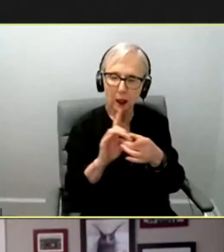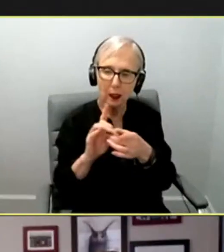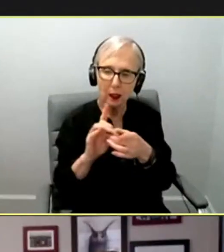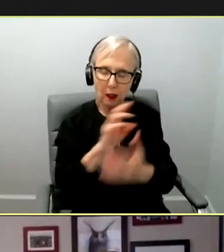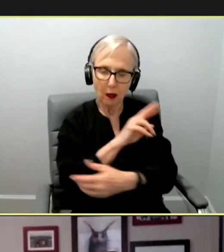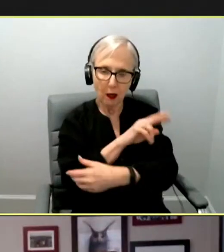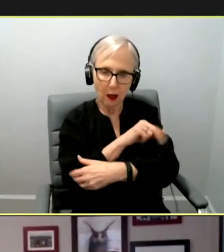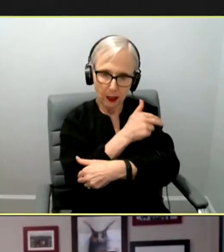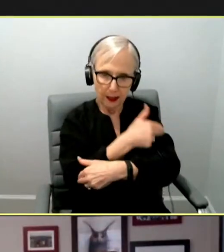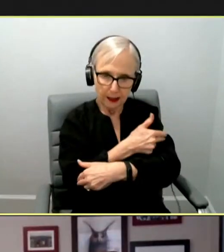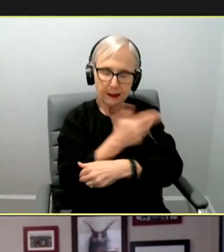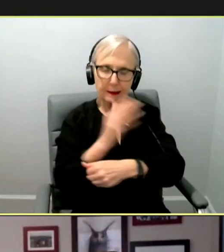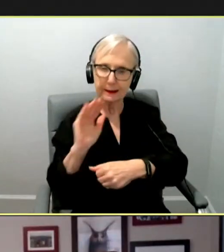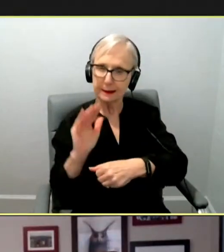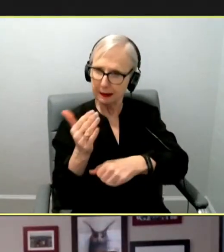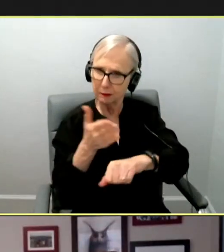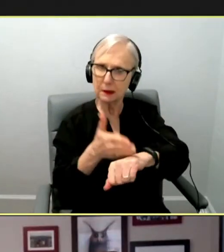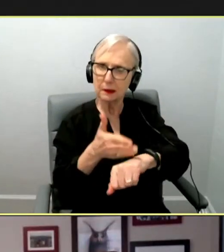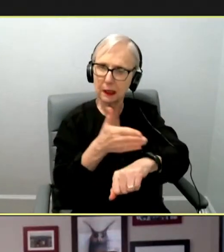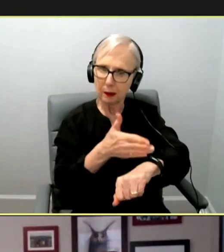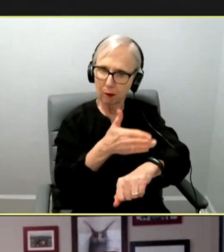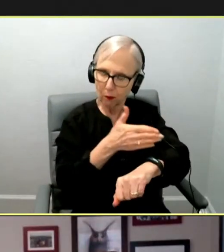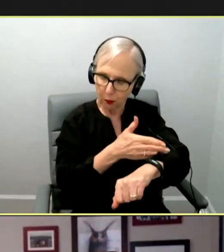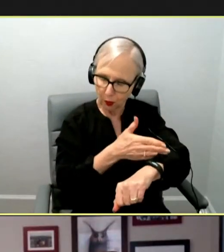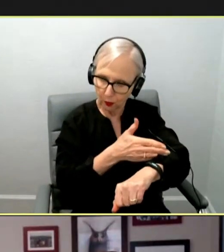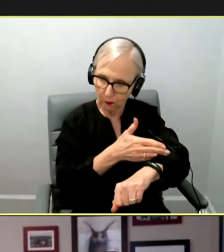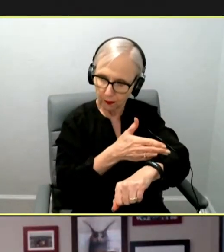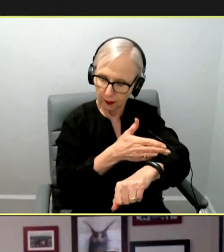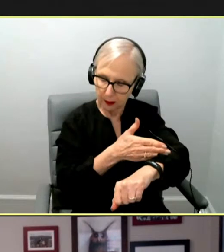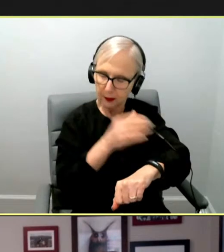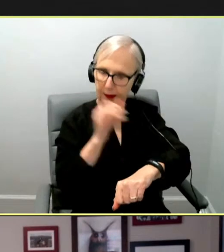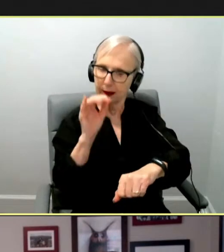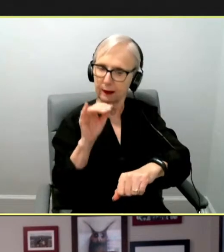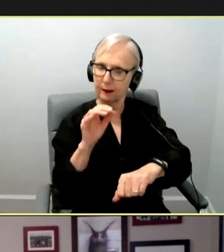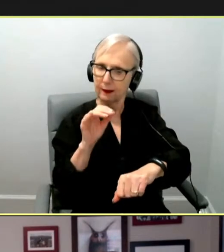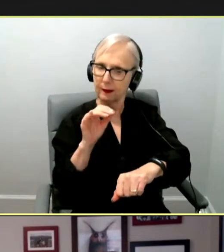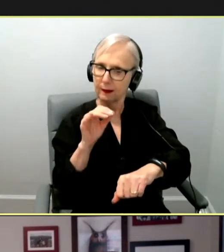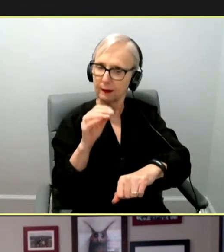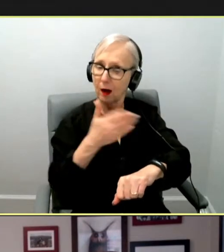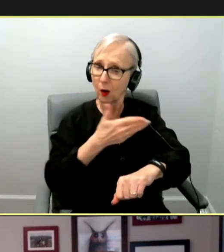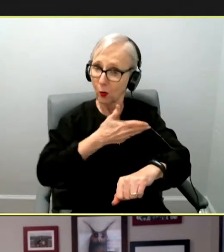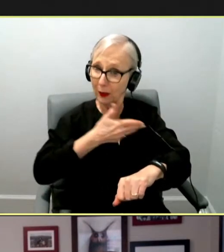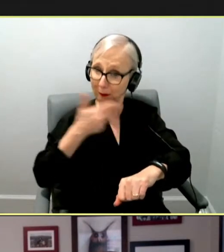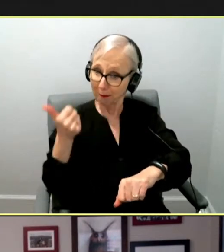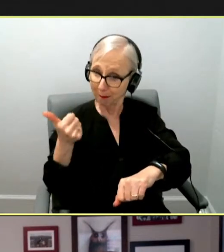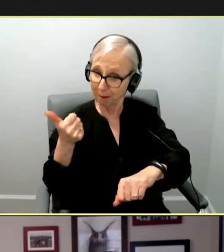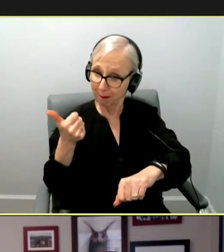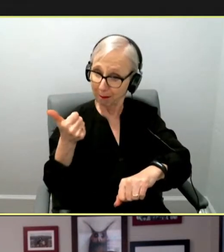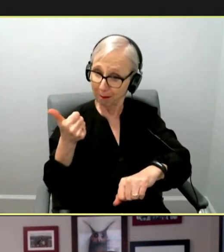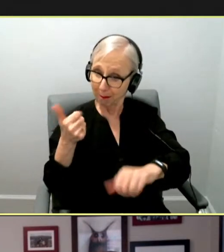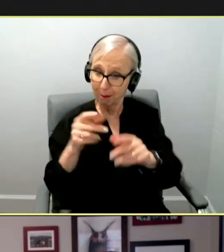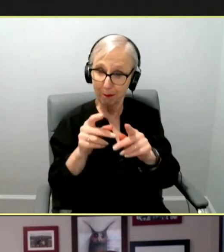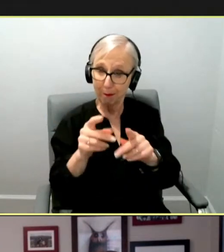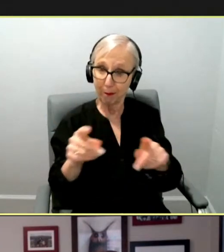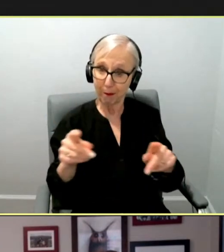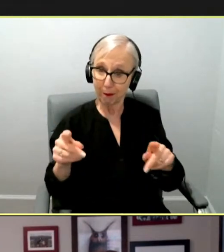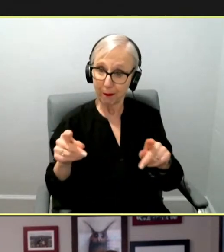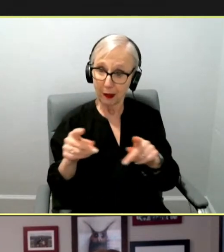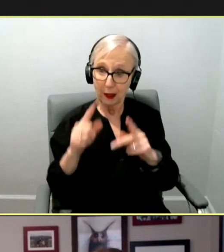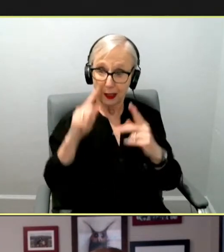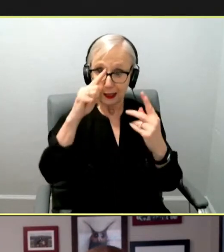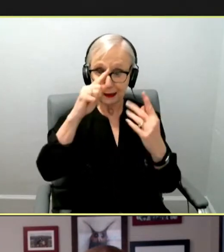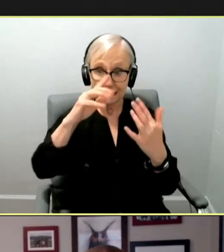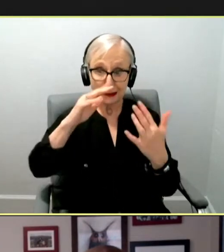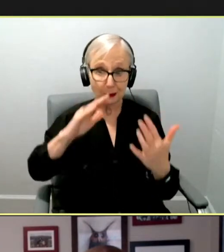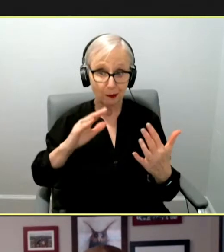better than we have been over the last few weeks. Given that, are we in a better place now with the expected rise